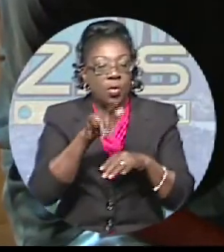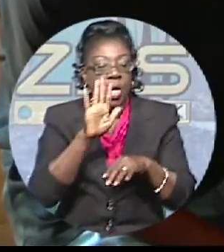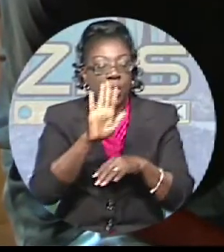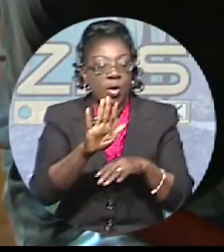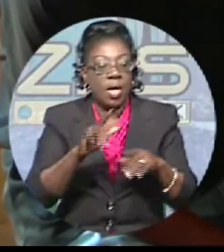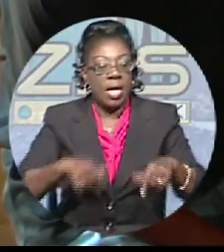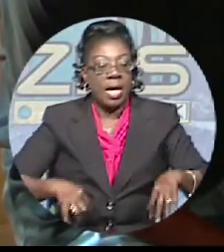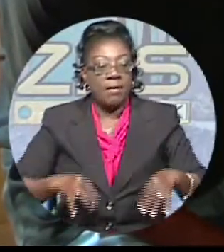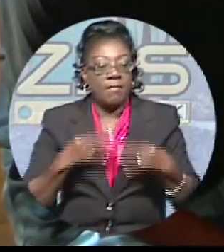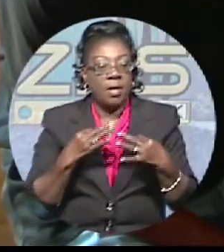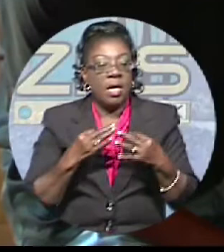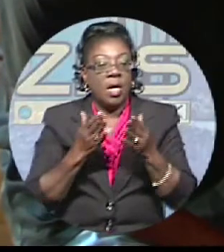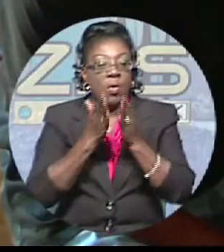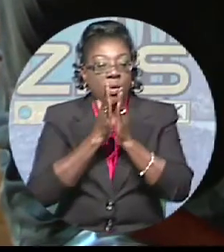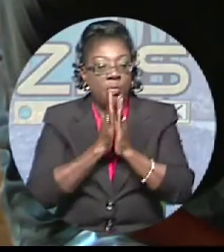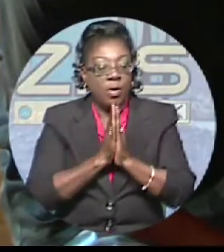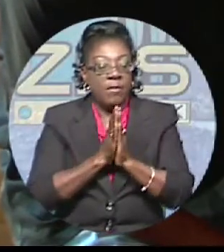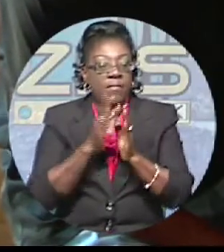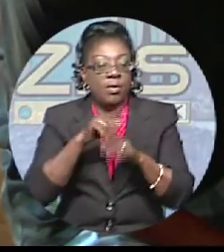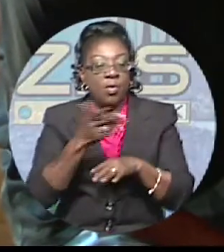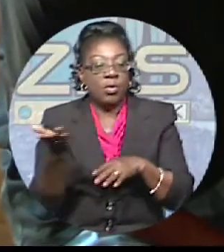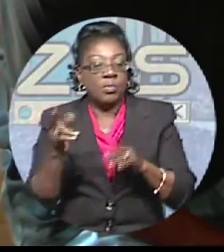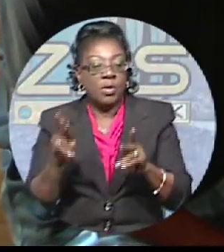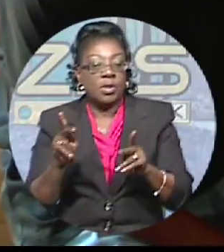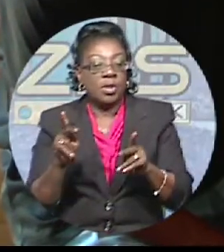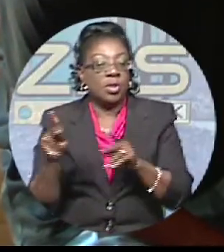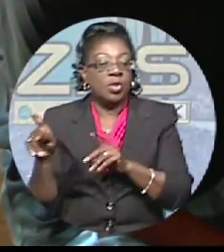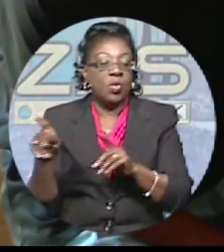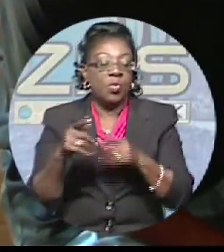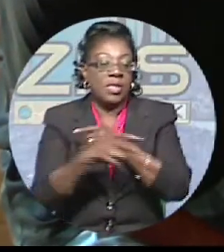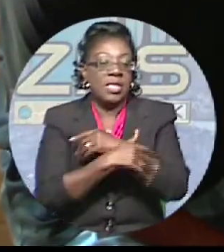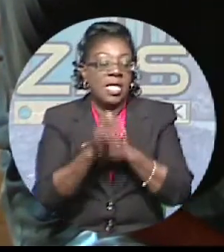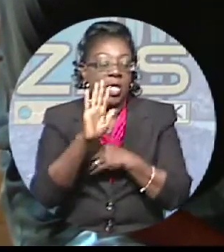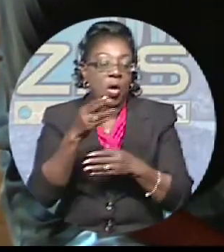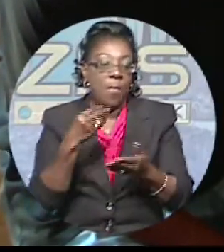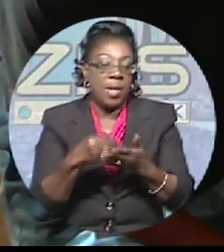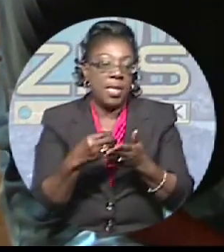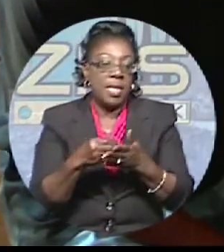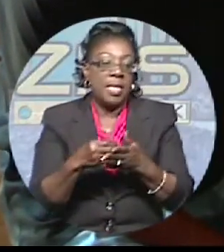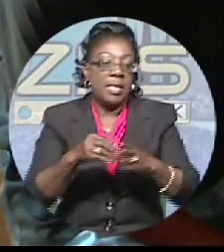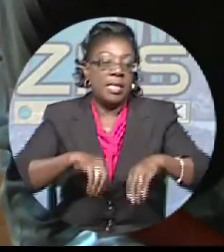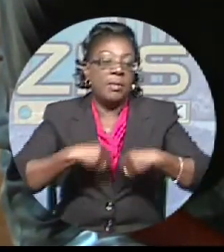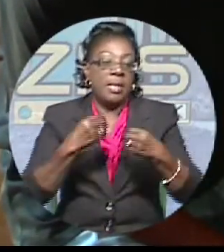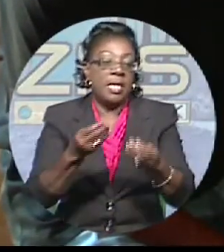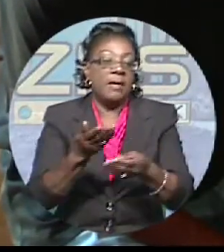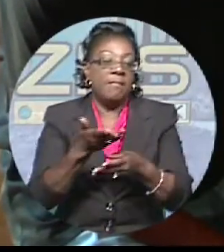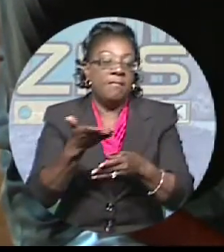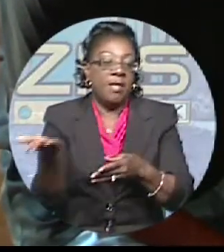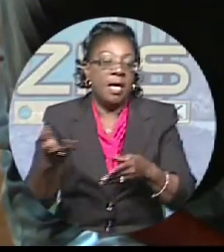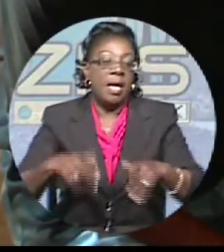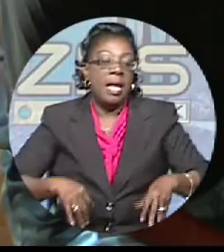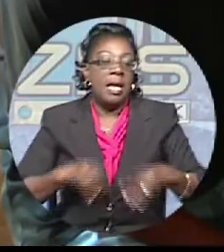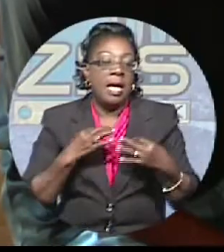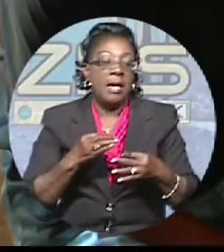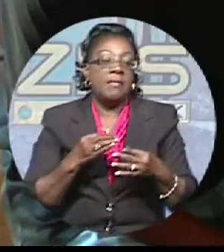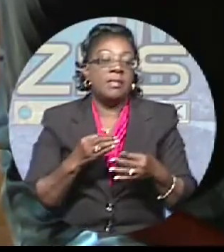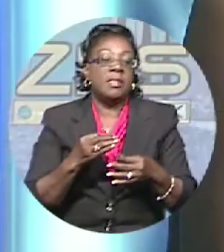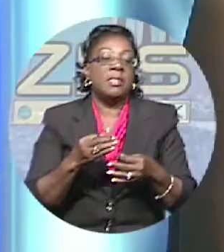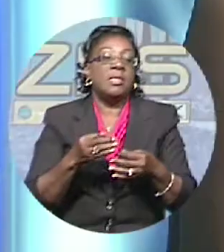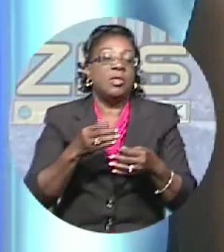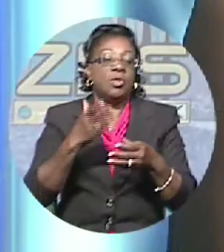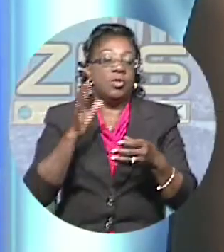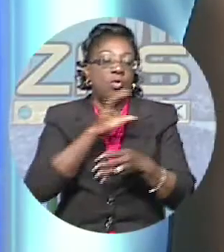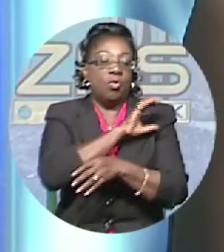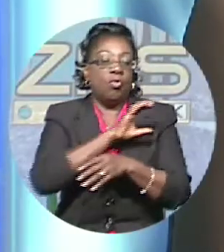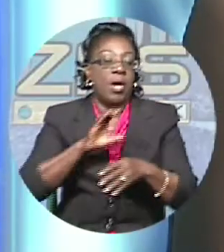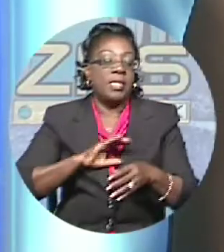And we pray for those persons that did that horrible incident to you, that they would come and give their lives to Christ and be better people in our community.